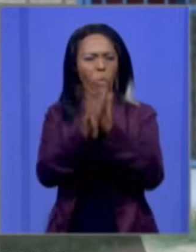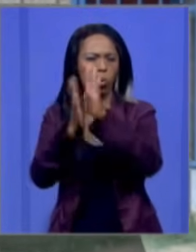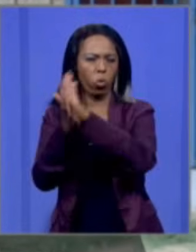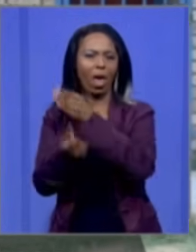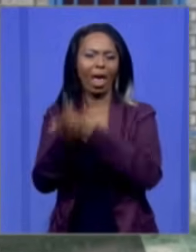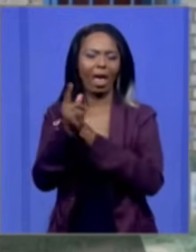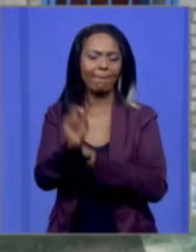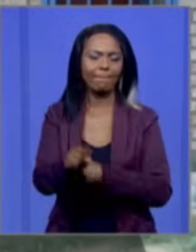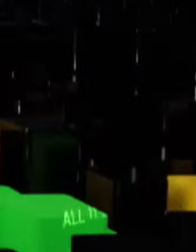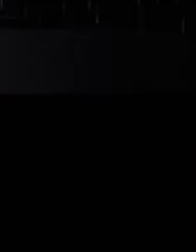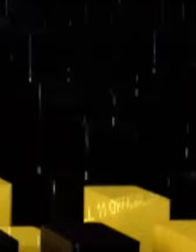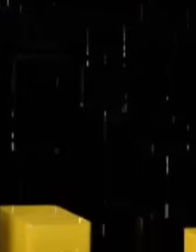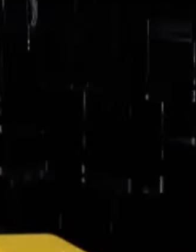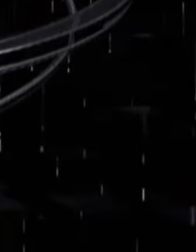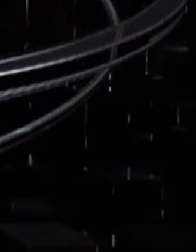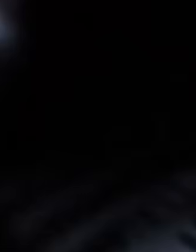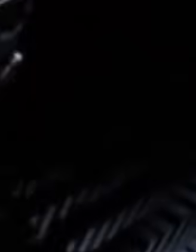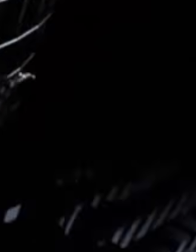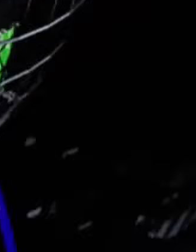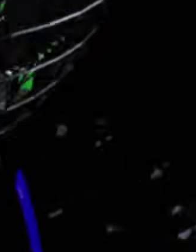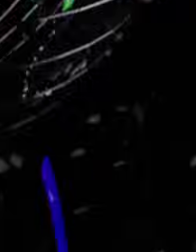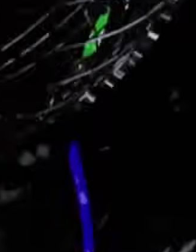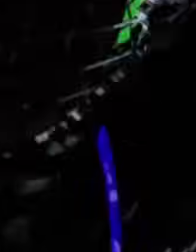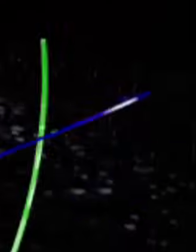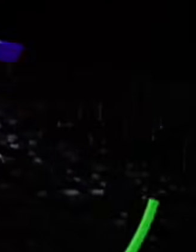News, Masamane.